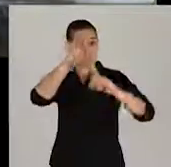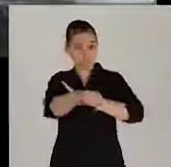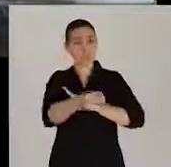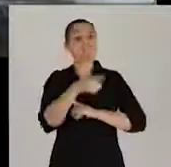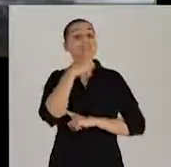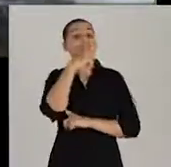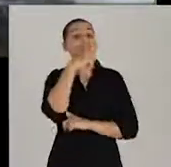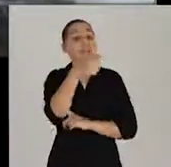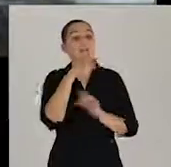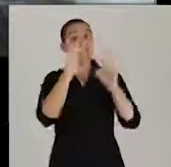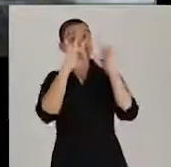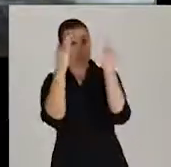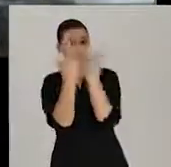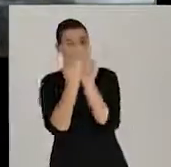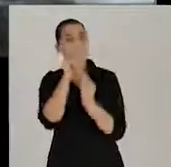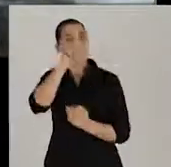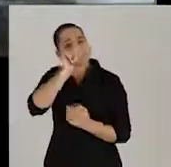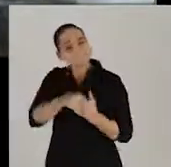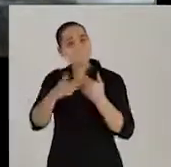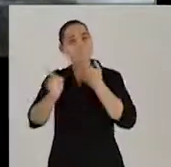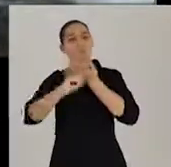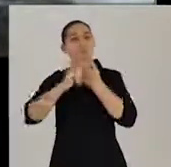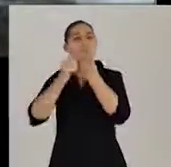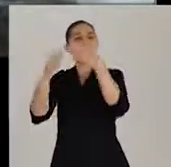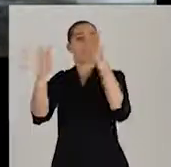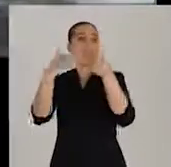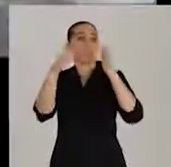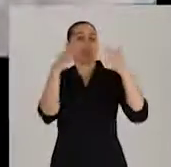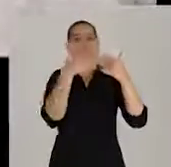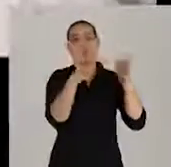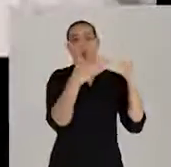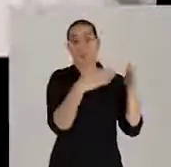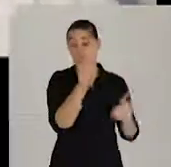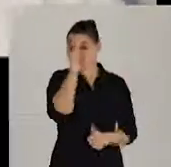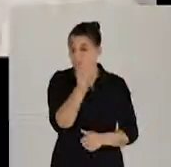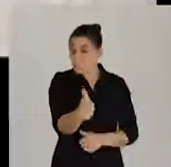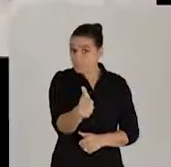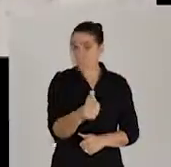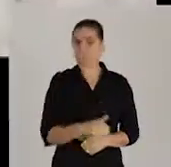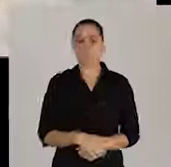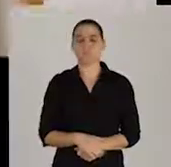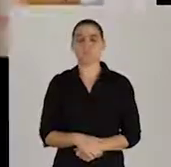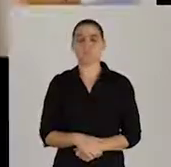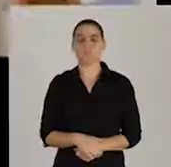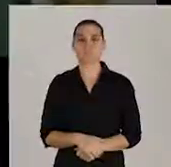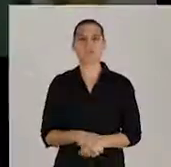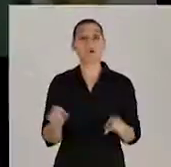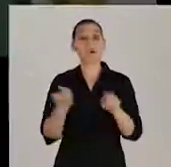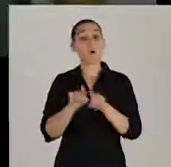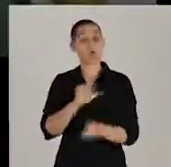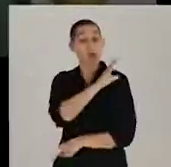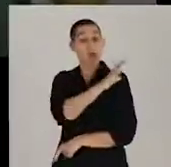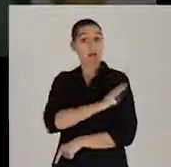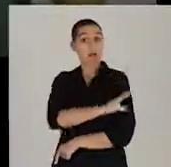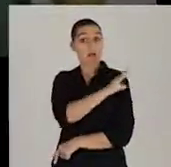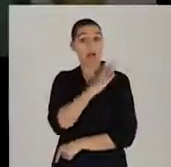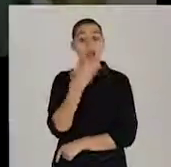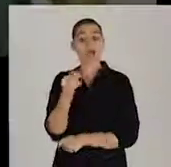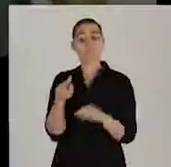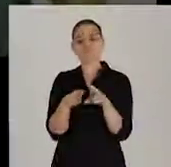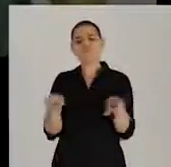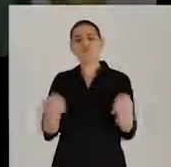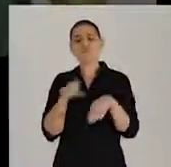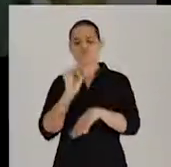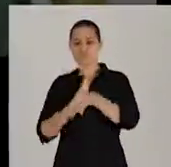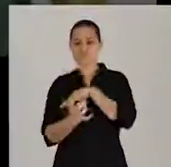a family member is undergoing treatment for TB. In clinics, consulting rooms should be arranged